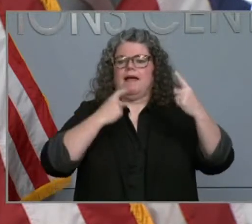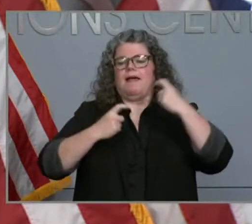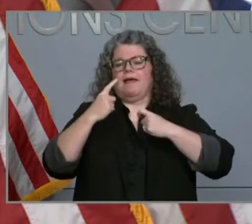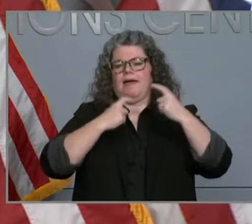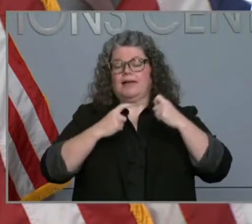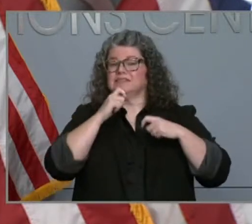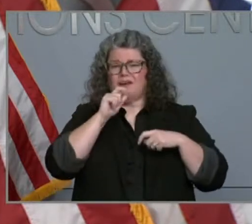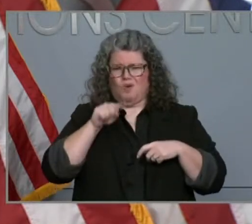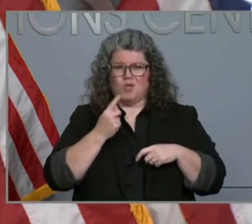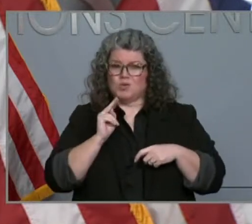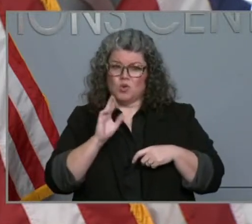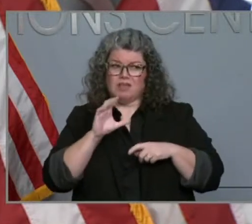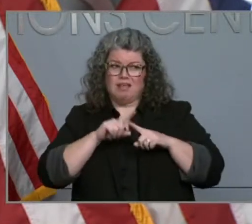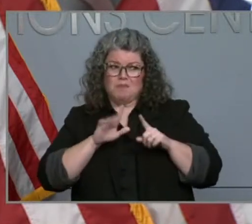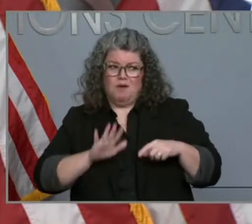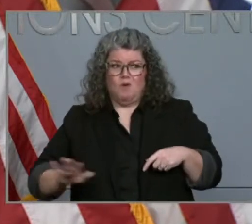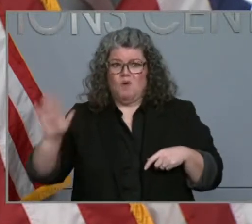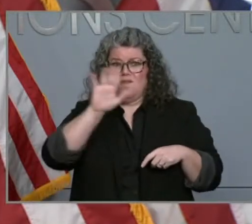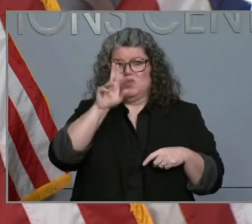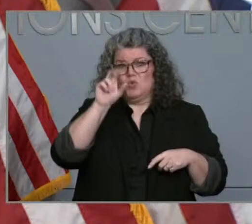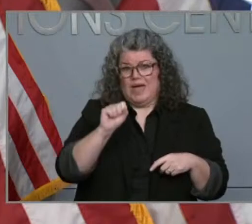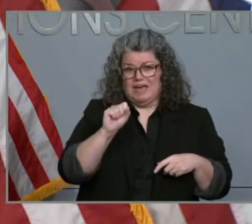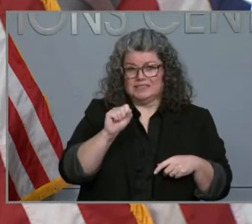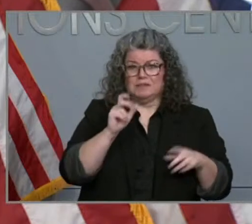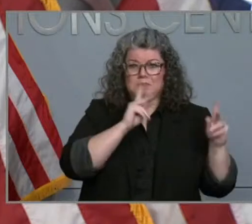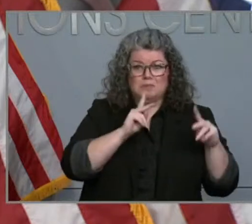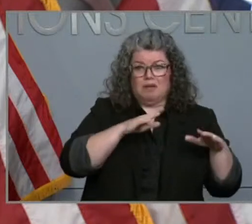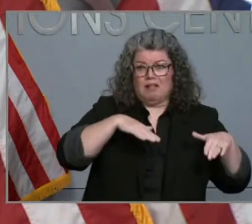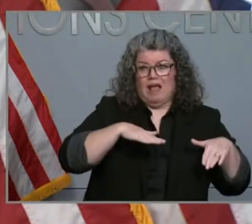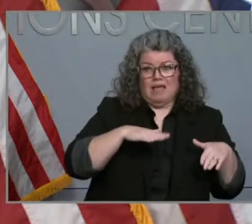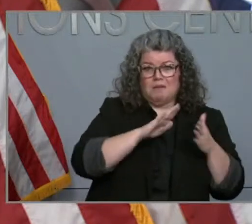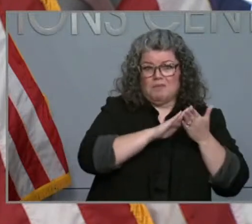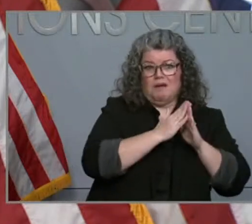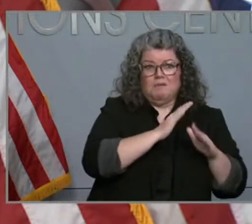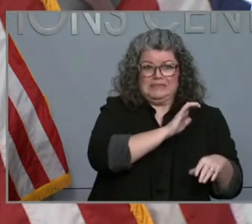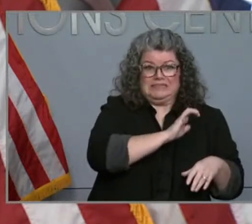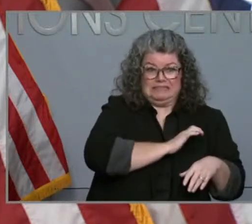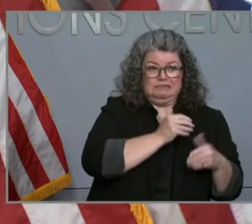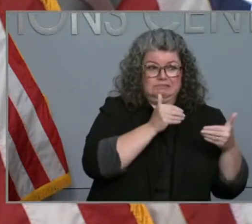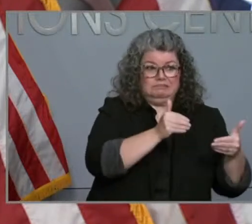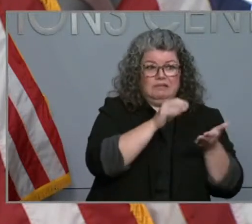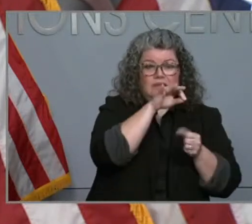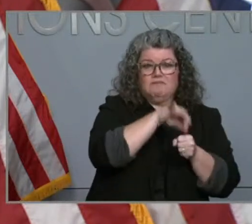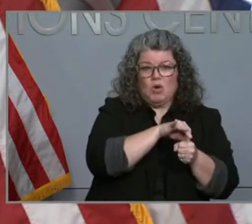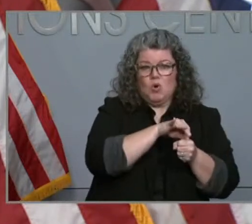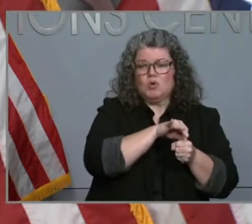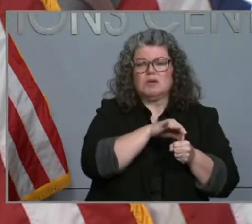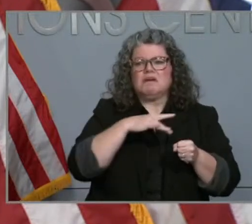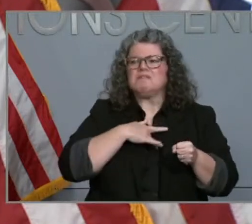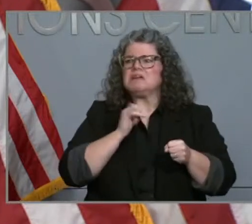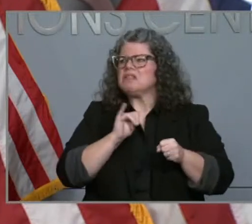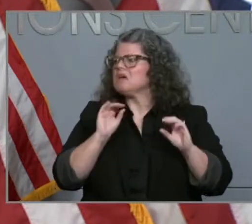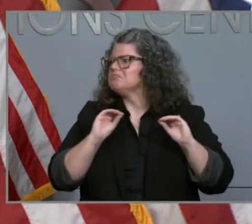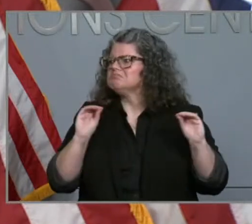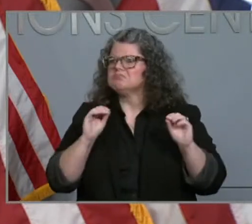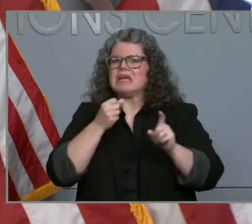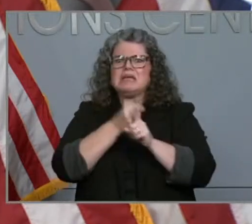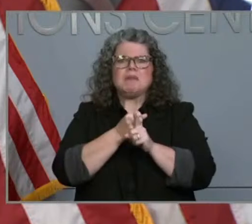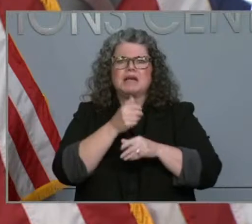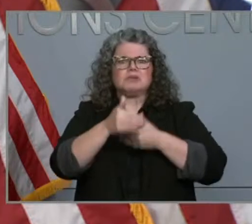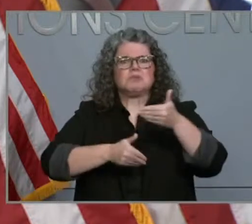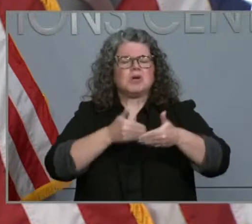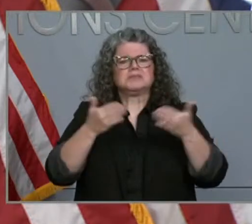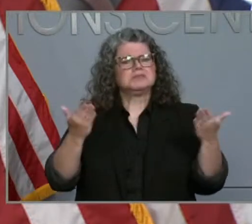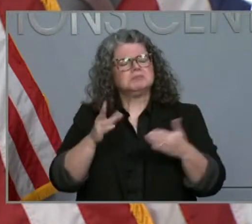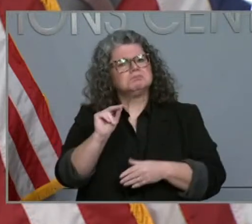but across our country about non-citizen voting. And I don't believe that it's been impactful to our